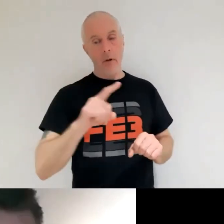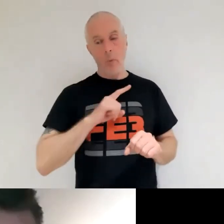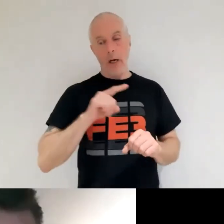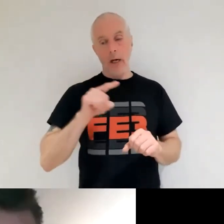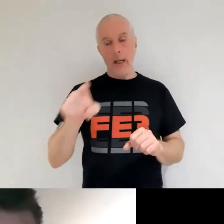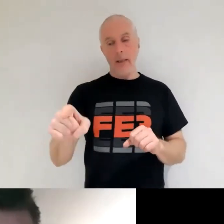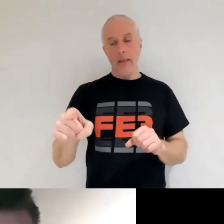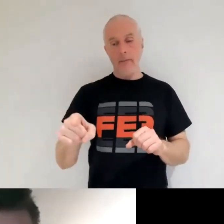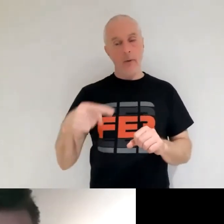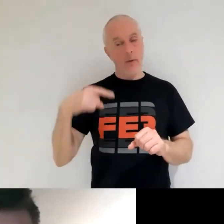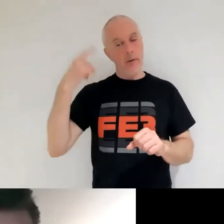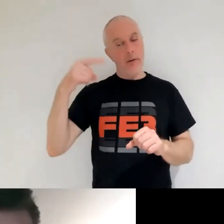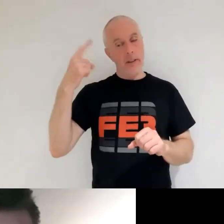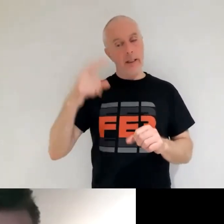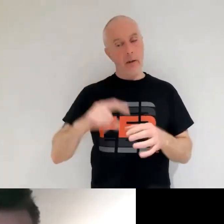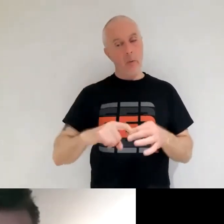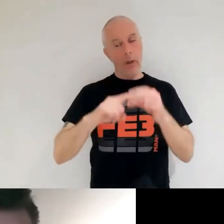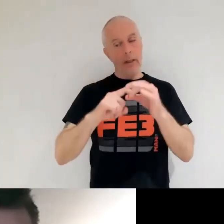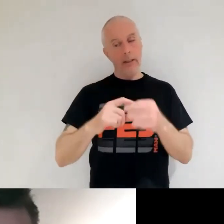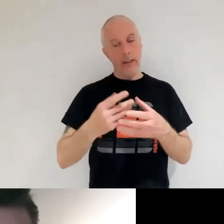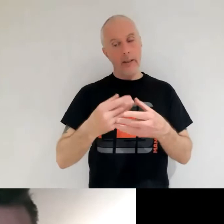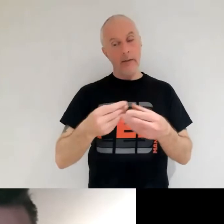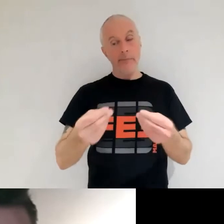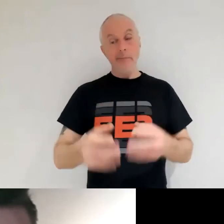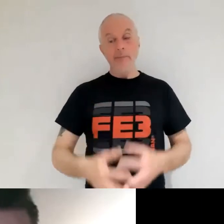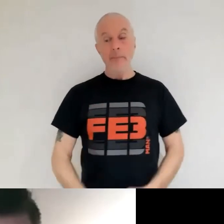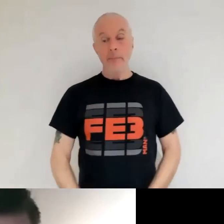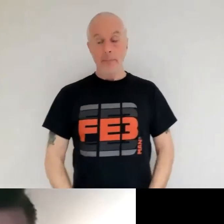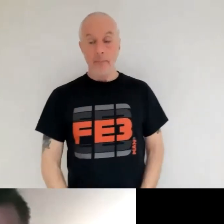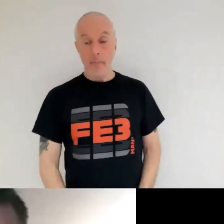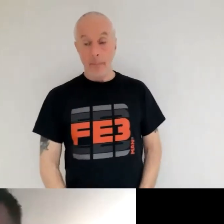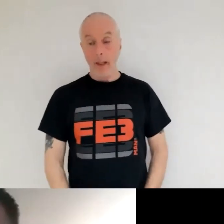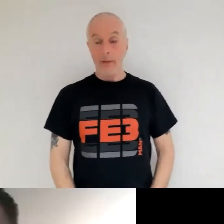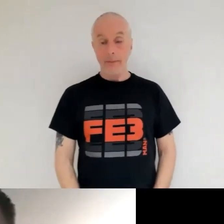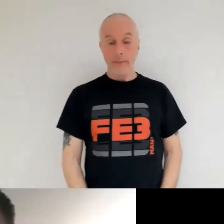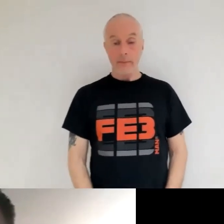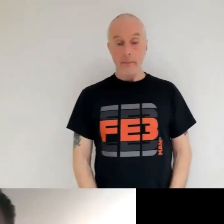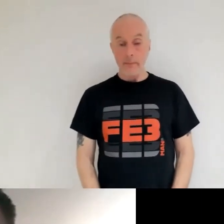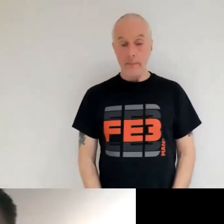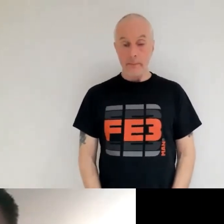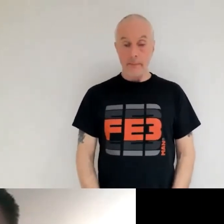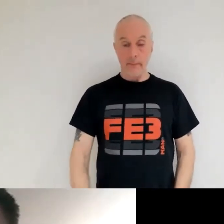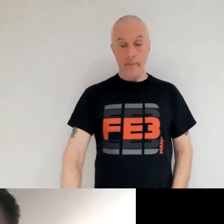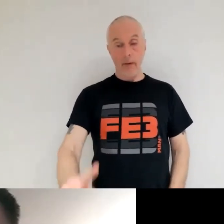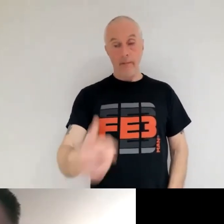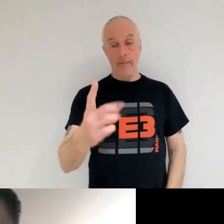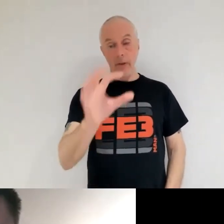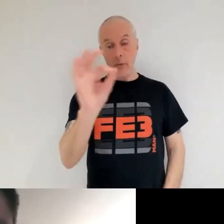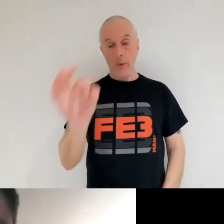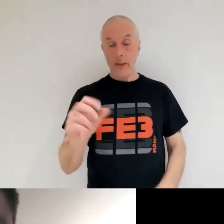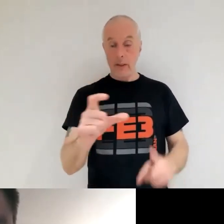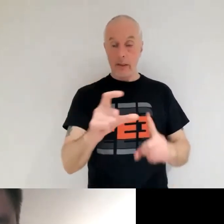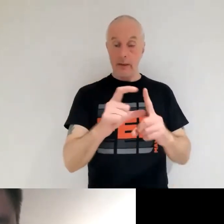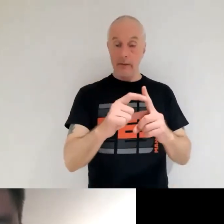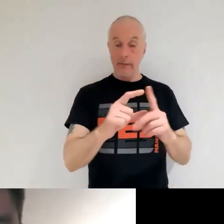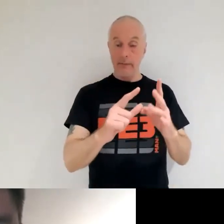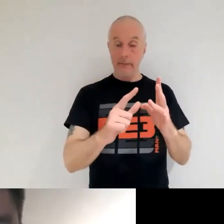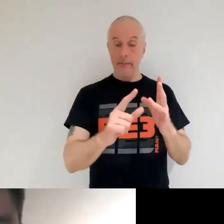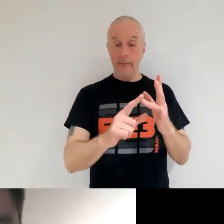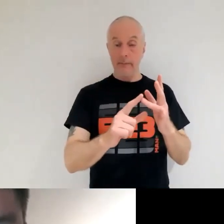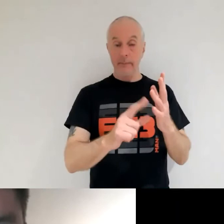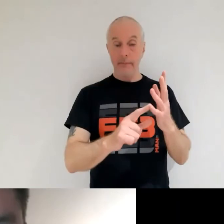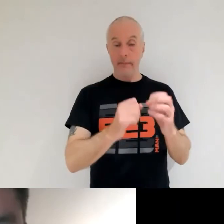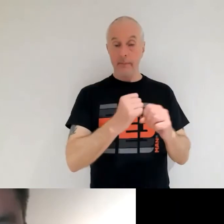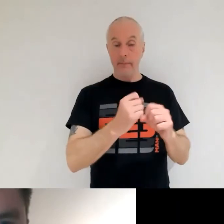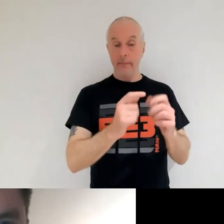quality, but Sharon and I will keep an eye on that. So okay. To the very first question, and thank you, Douglas. You were the first at 7:15 to ask